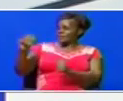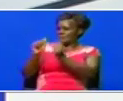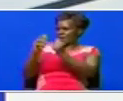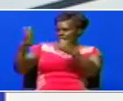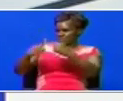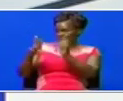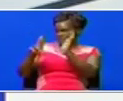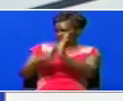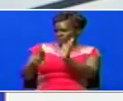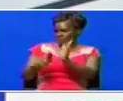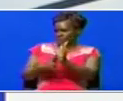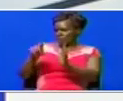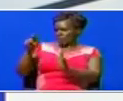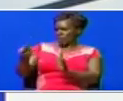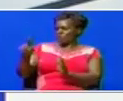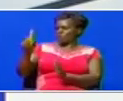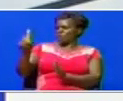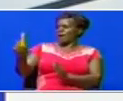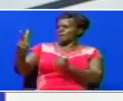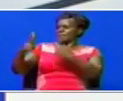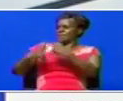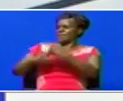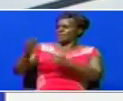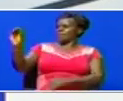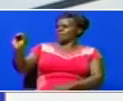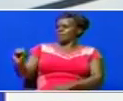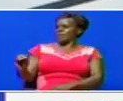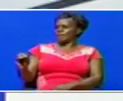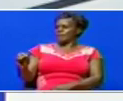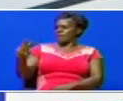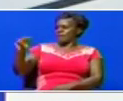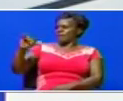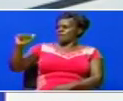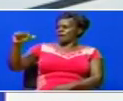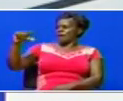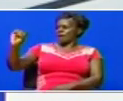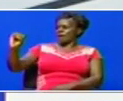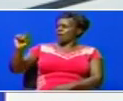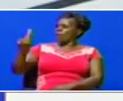319, representing 0.17%. Jathet Nyaga,